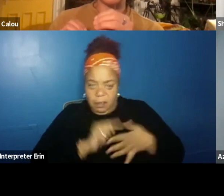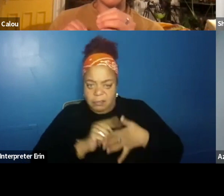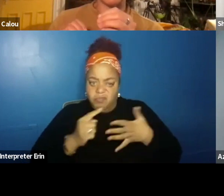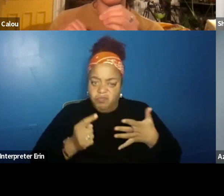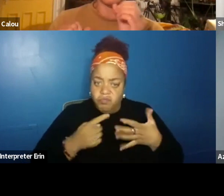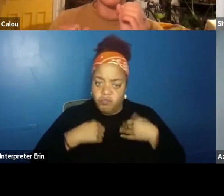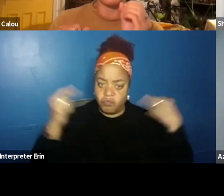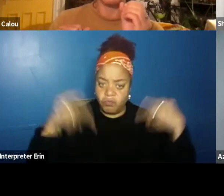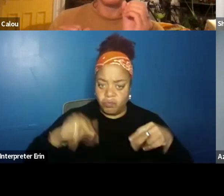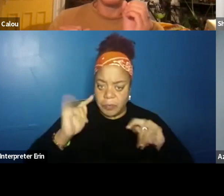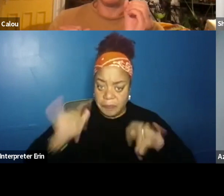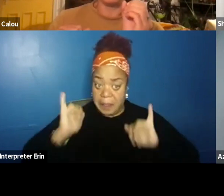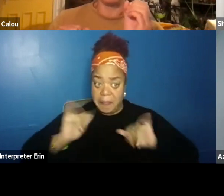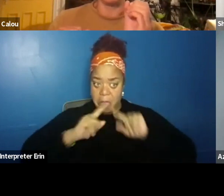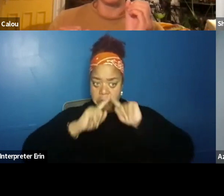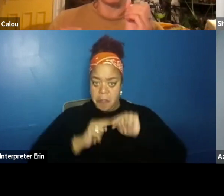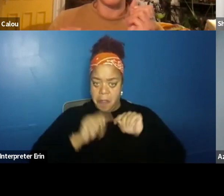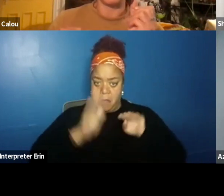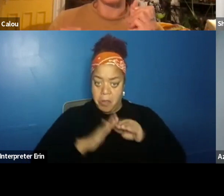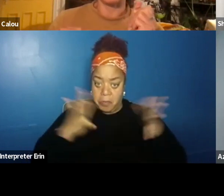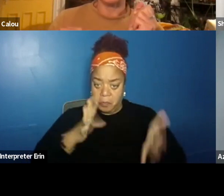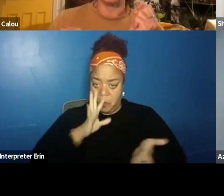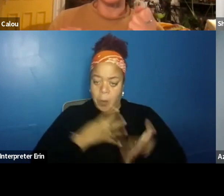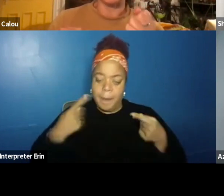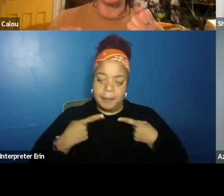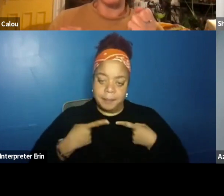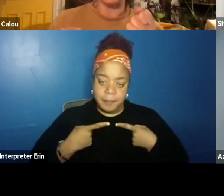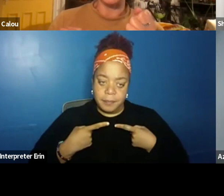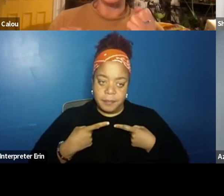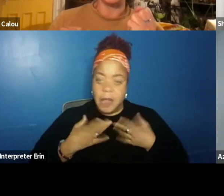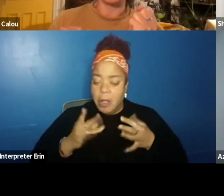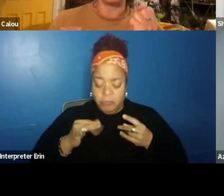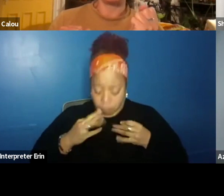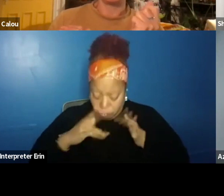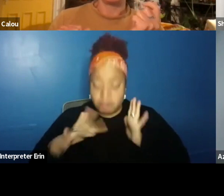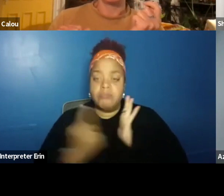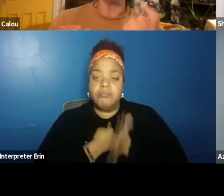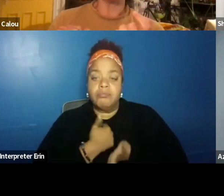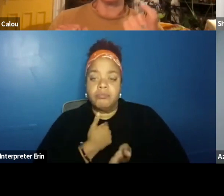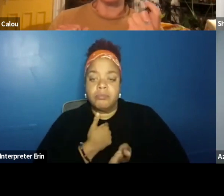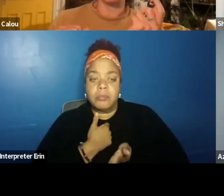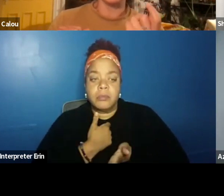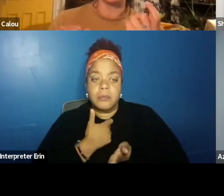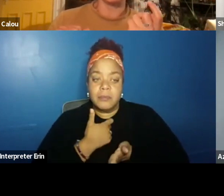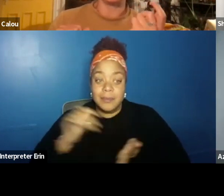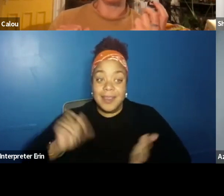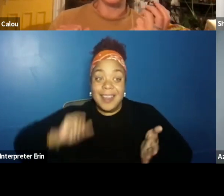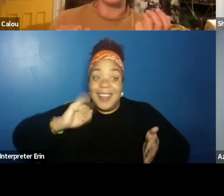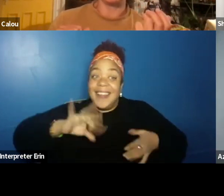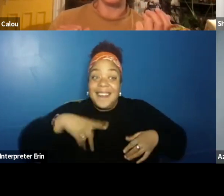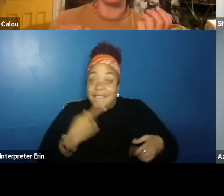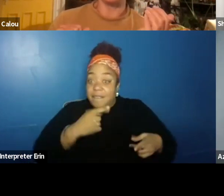suicidality is that very normal response to not having what we need to be okay culturally,